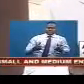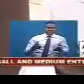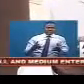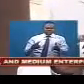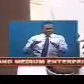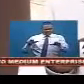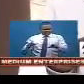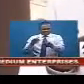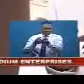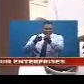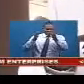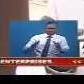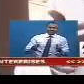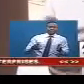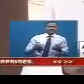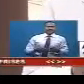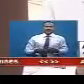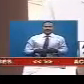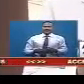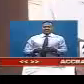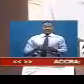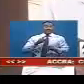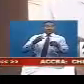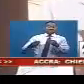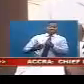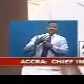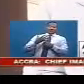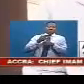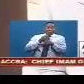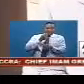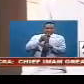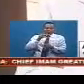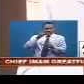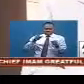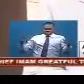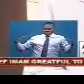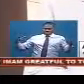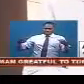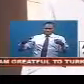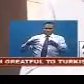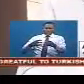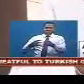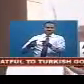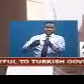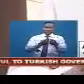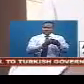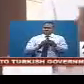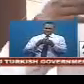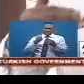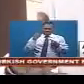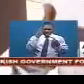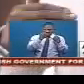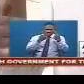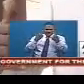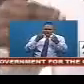scientists, activists, people living with HIV, to come together and think about how to